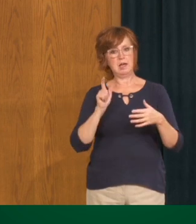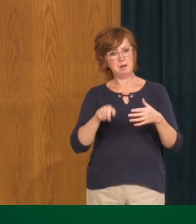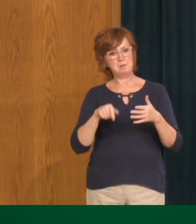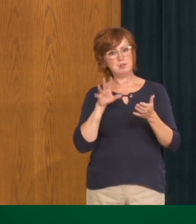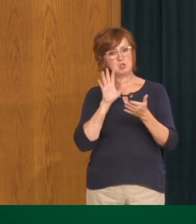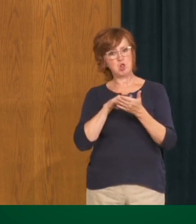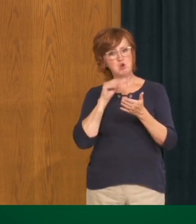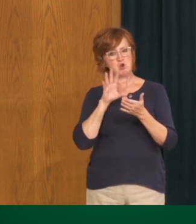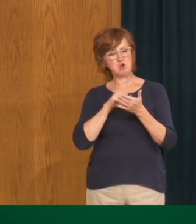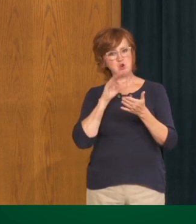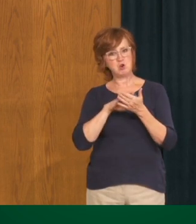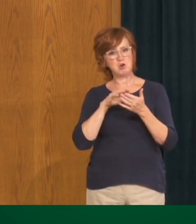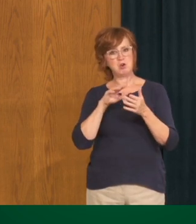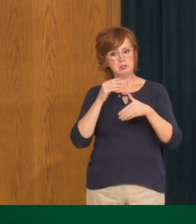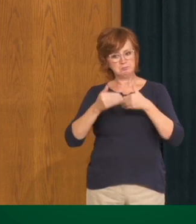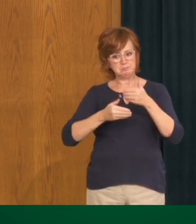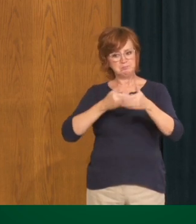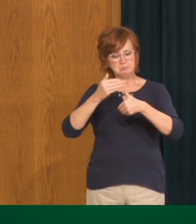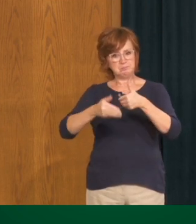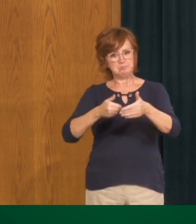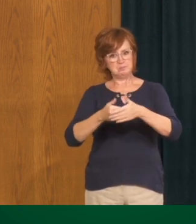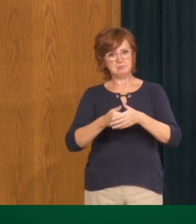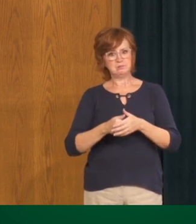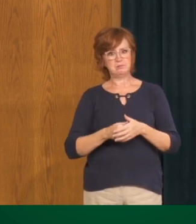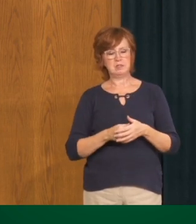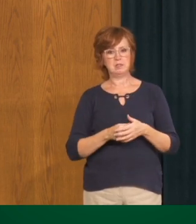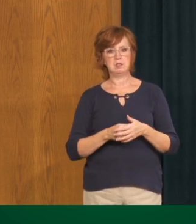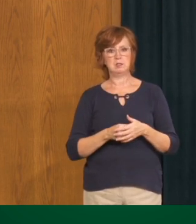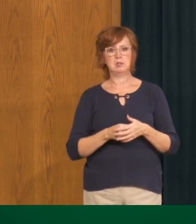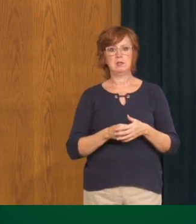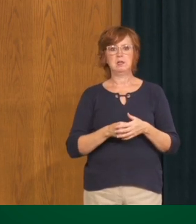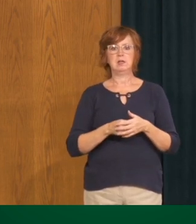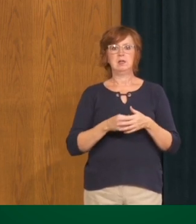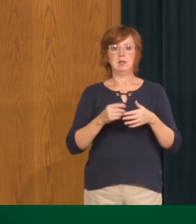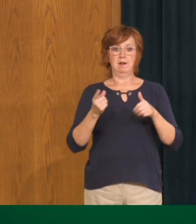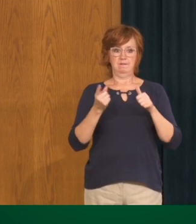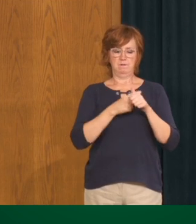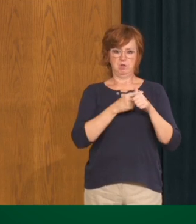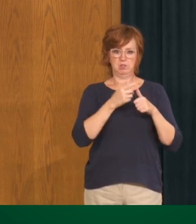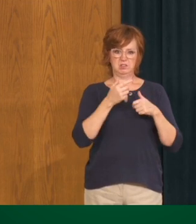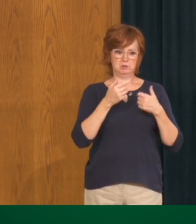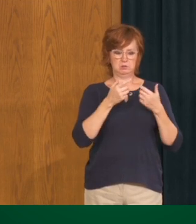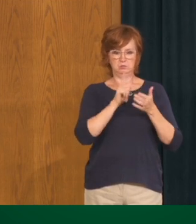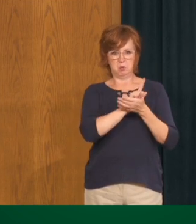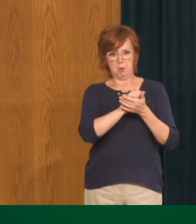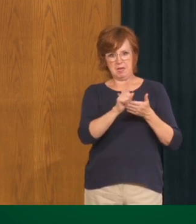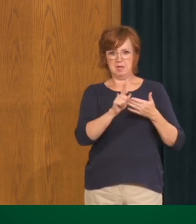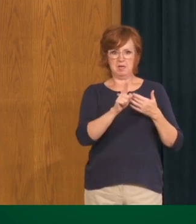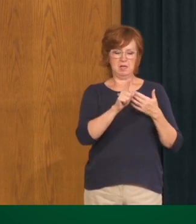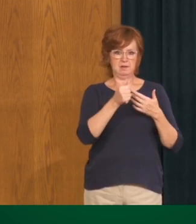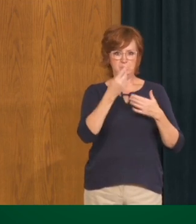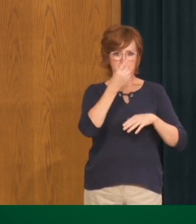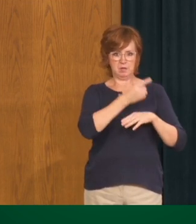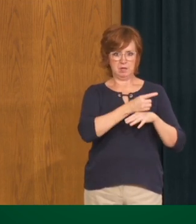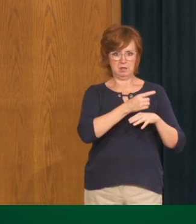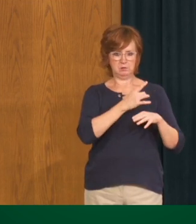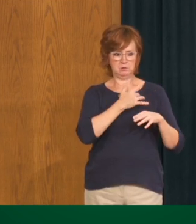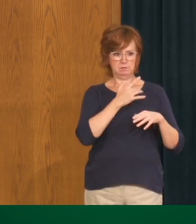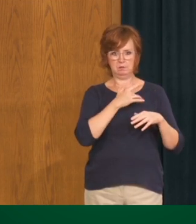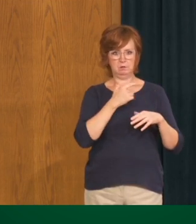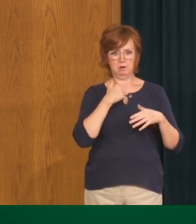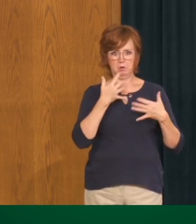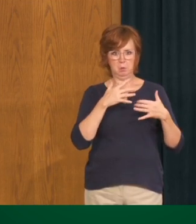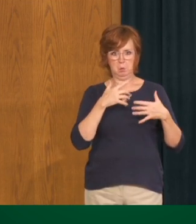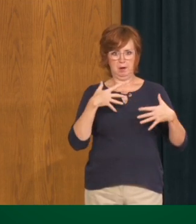out, and make it easy in the initial few days. Let children feel comfortable, not afraid to be in school.